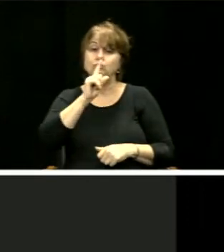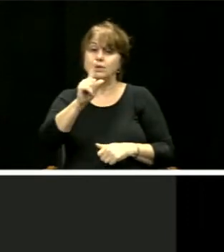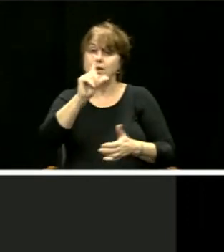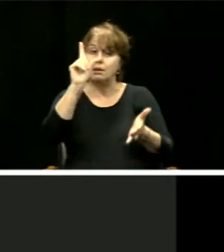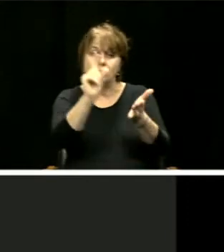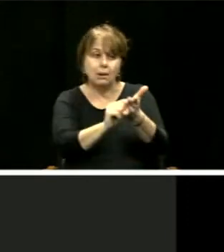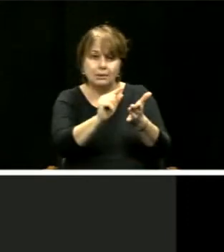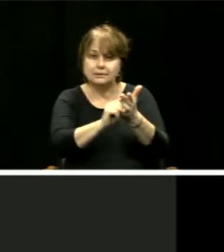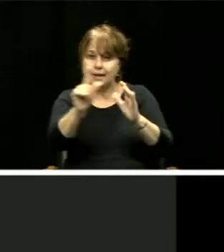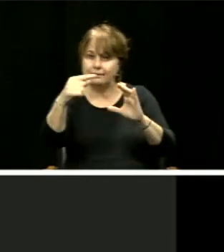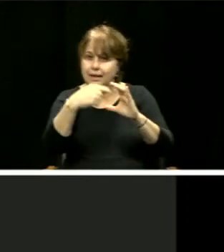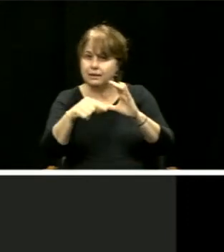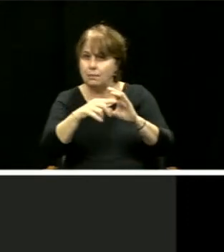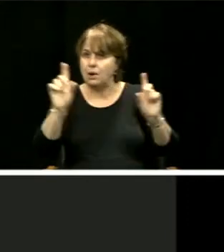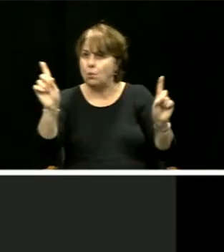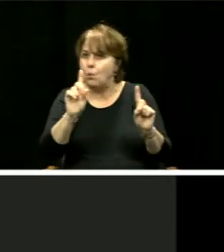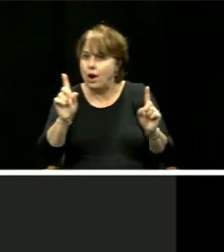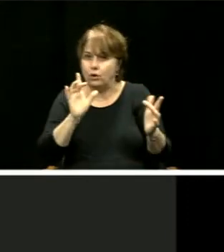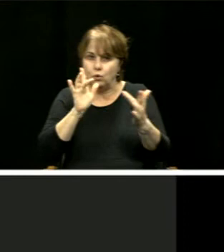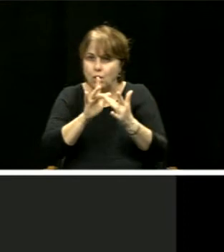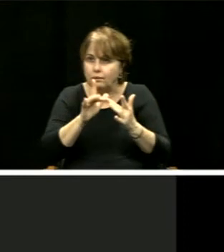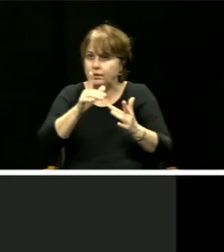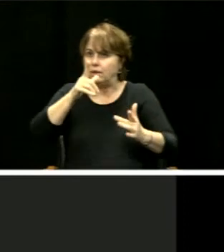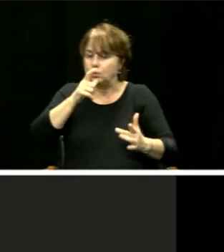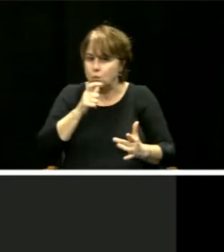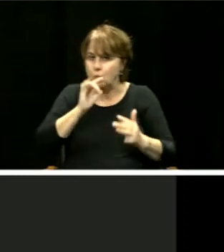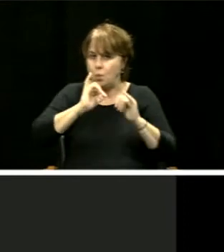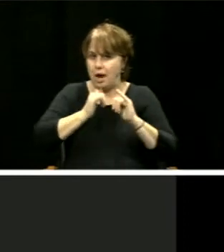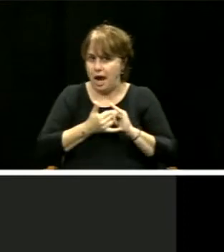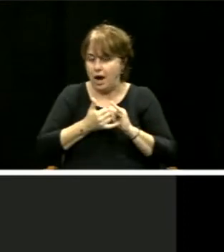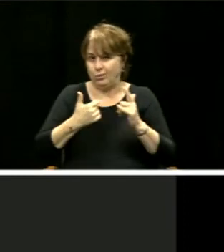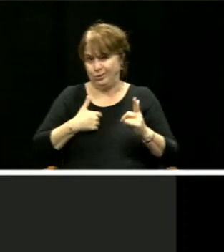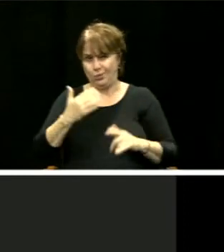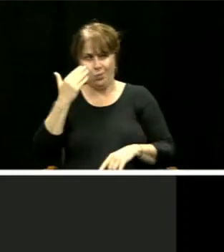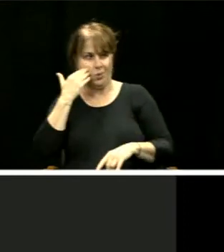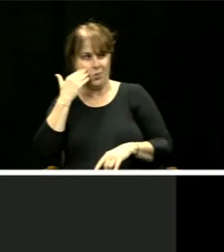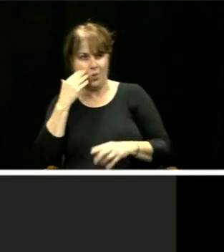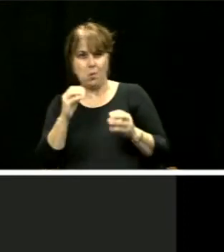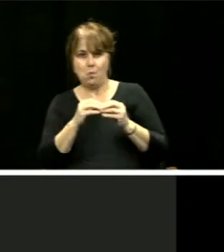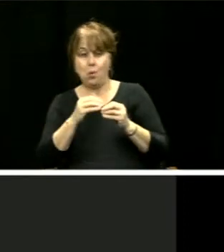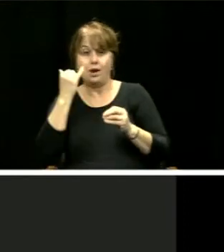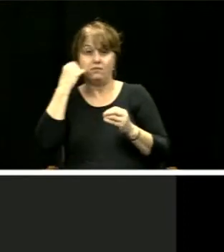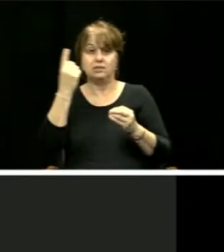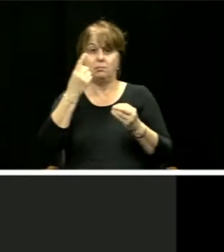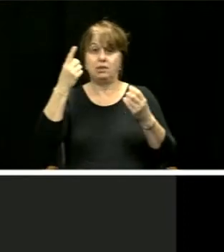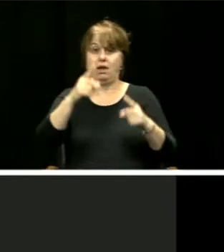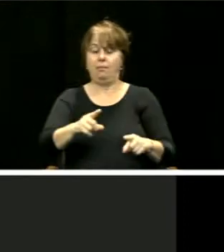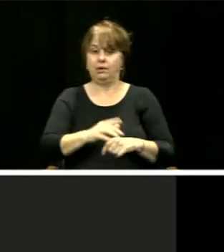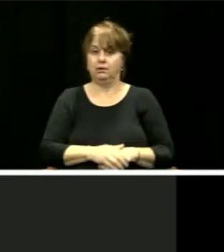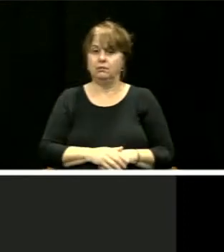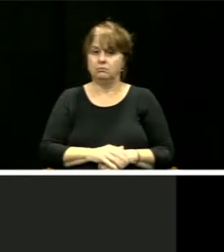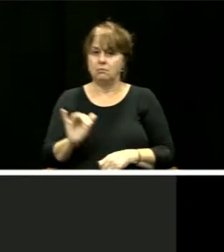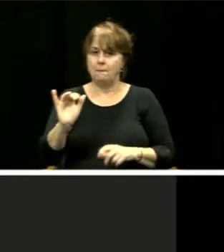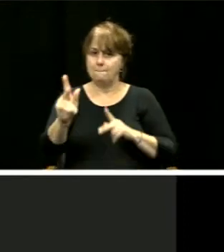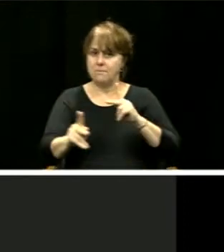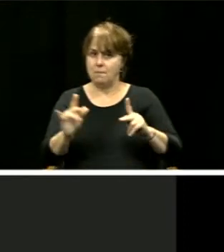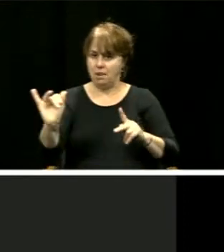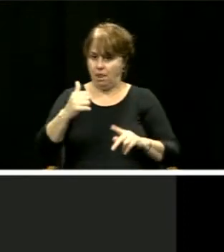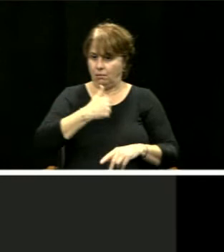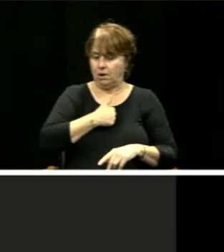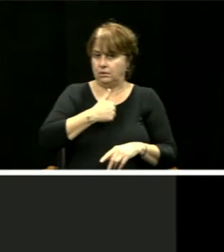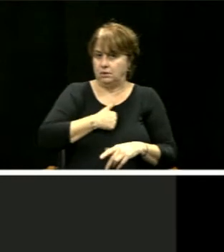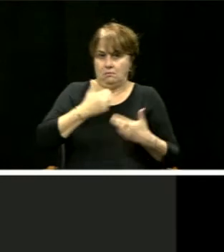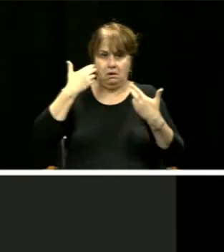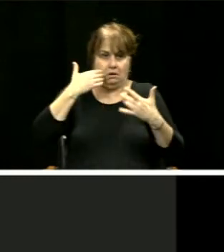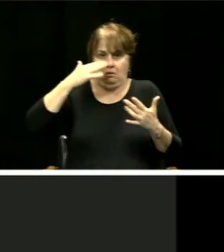that email that, more, so that way, in these events, people like us who didn't know there was somewhere,